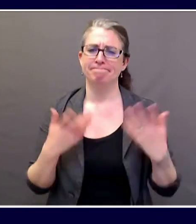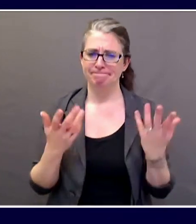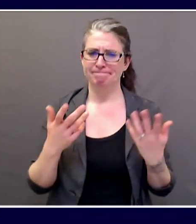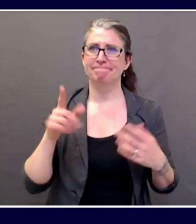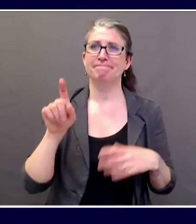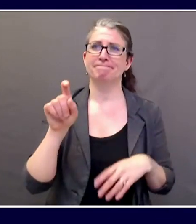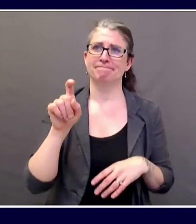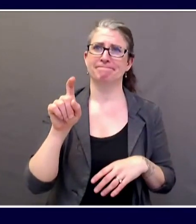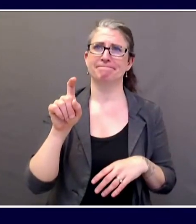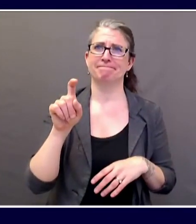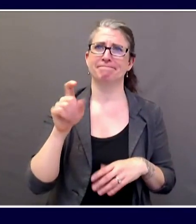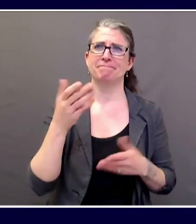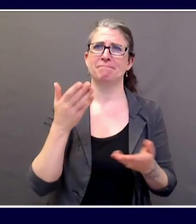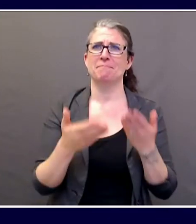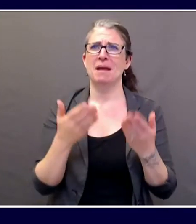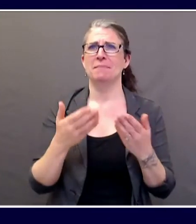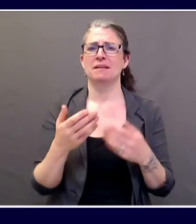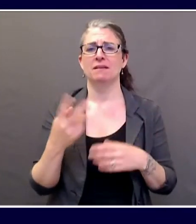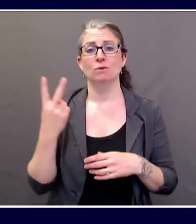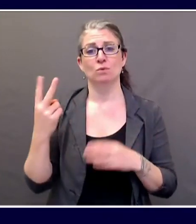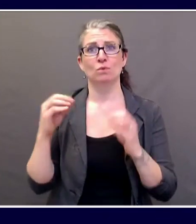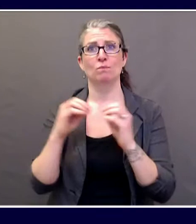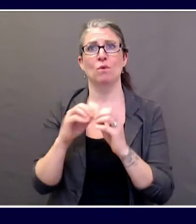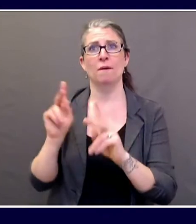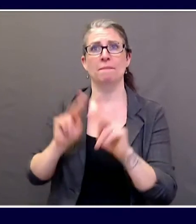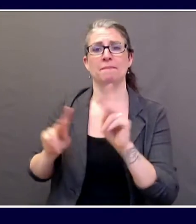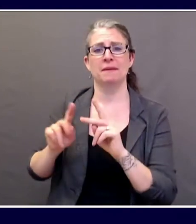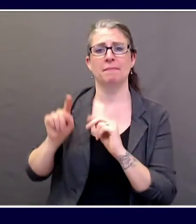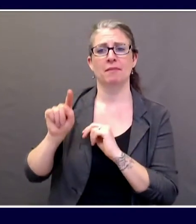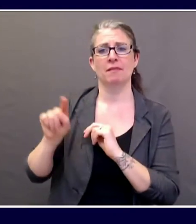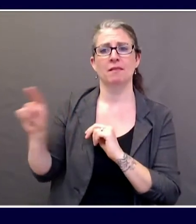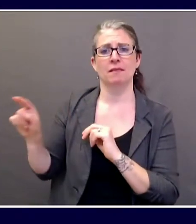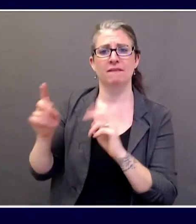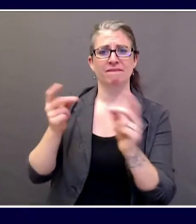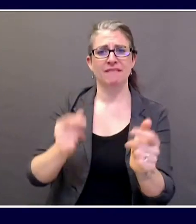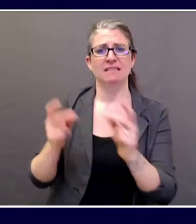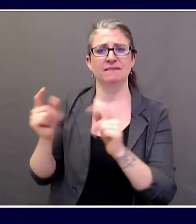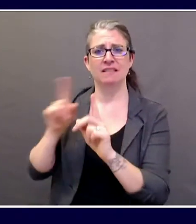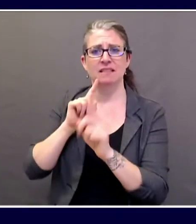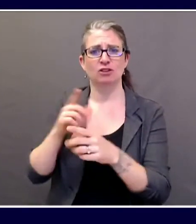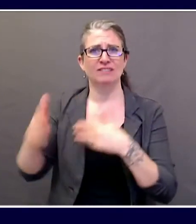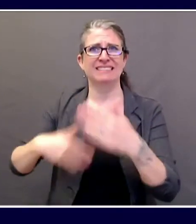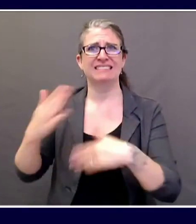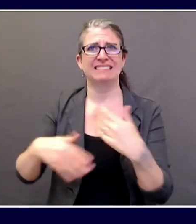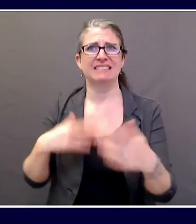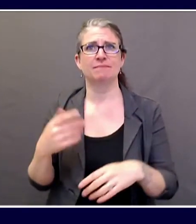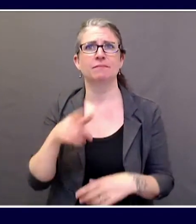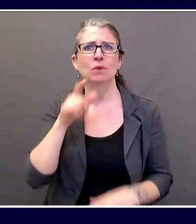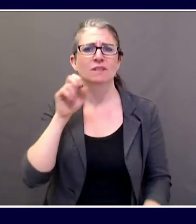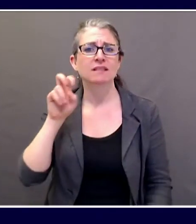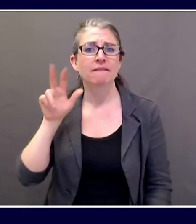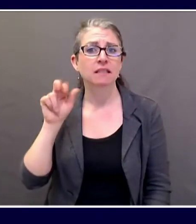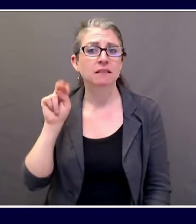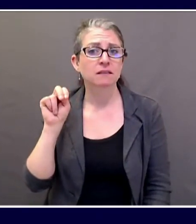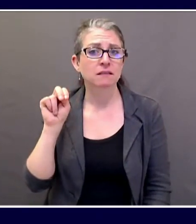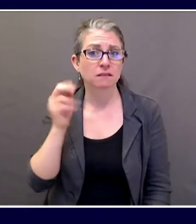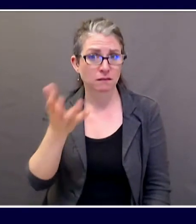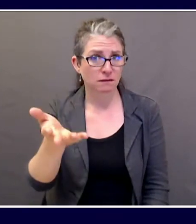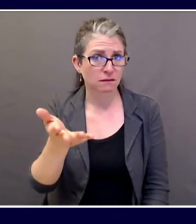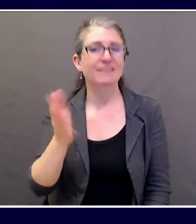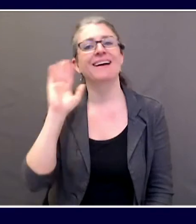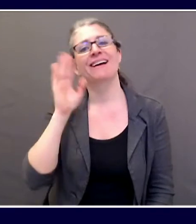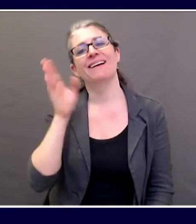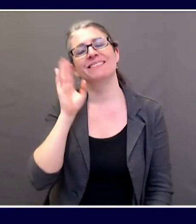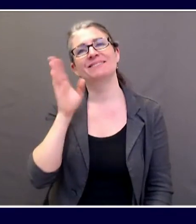be just a bit quick on that. So the next question goes to Evan. Hi, Dr. Shah. Thank you. Just a